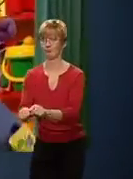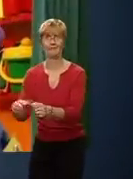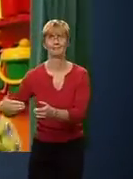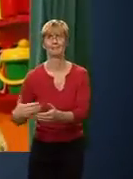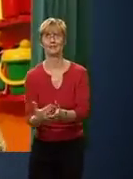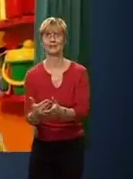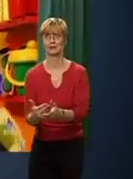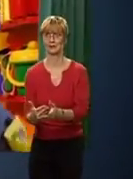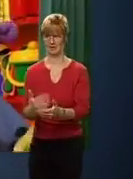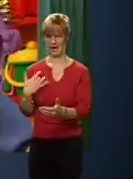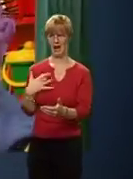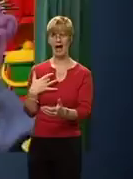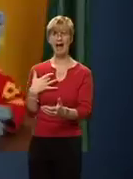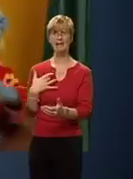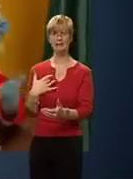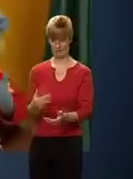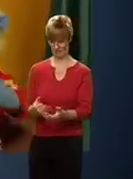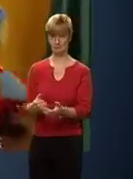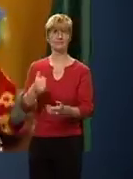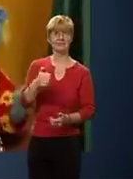1, 2, 3, 4, 5 Once I caught a fish alive.